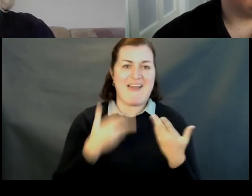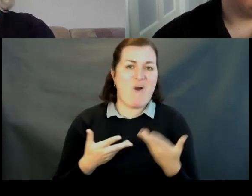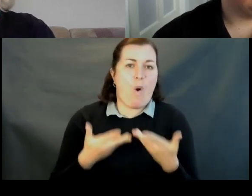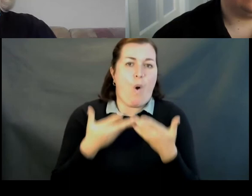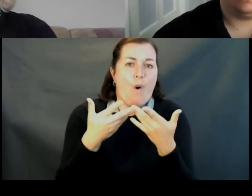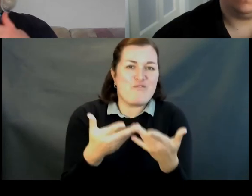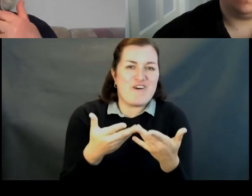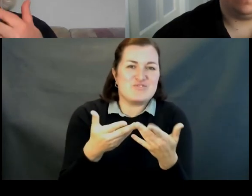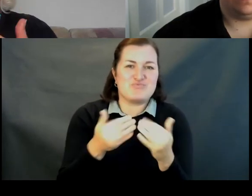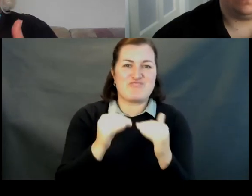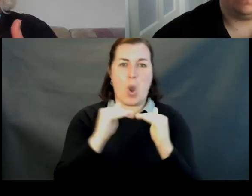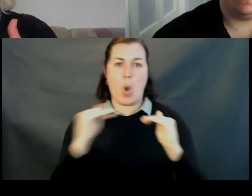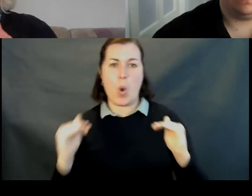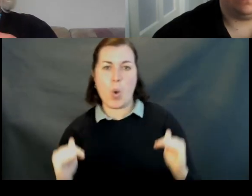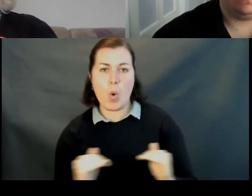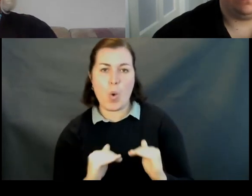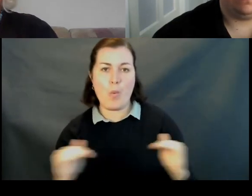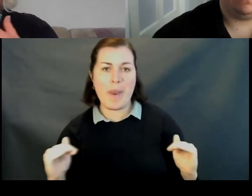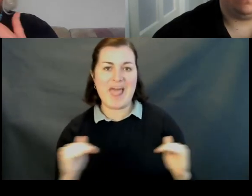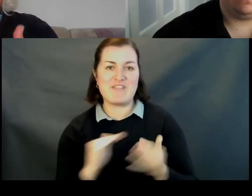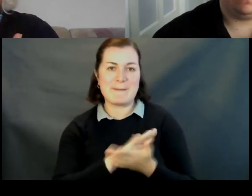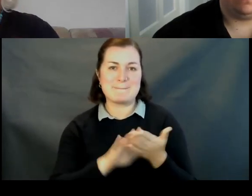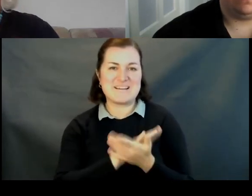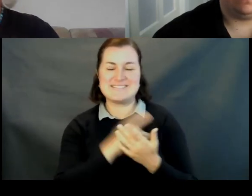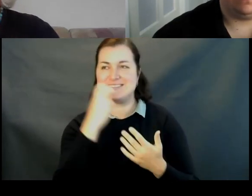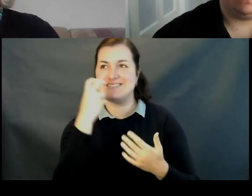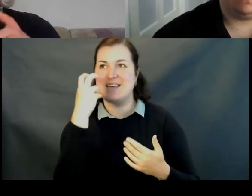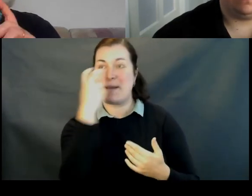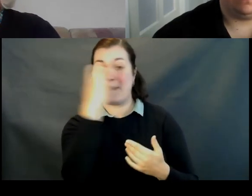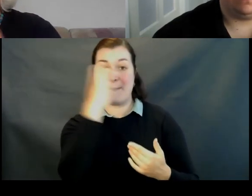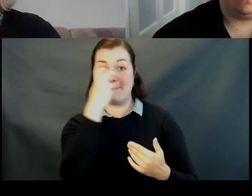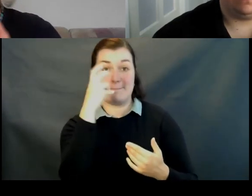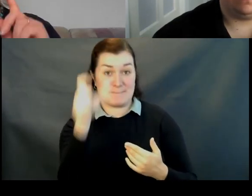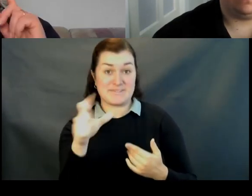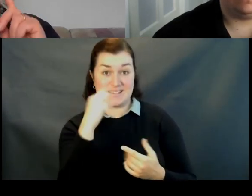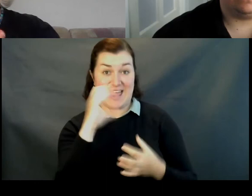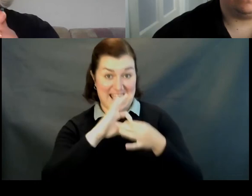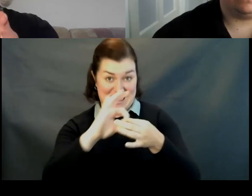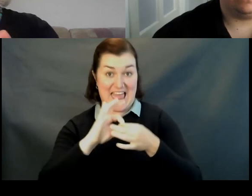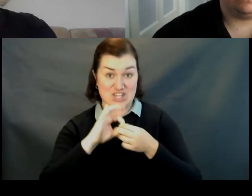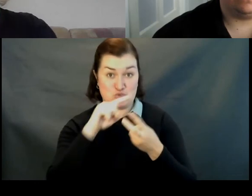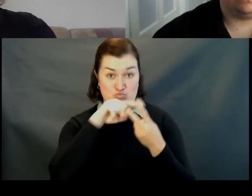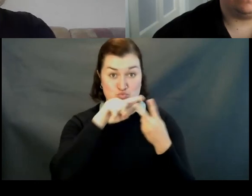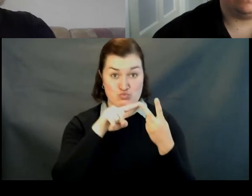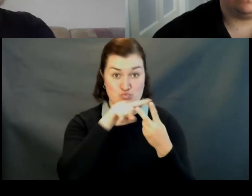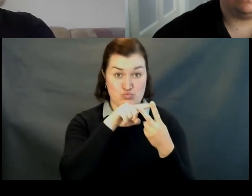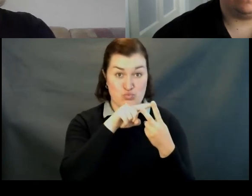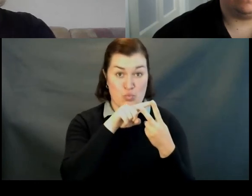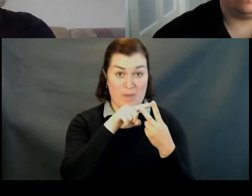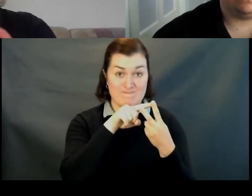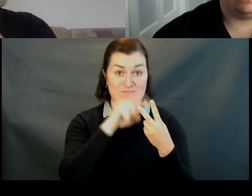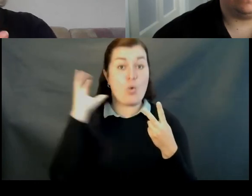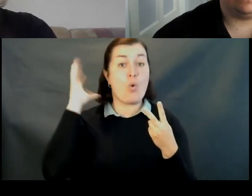help people to at least engage with your show. And for some people, it is enough. Two things. One of them is an audio